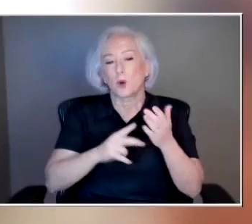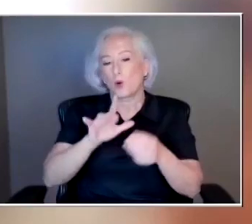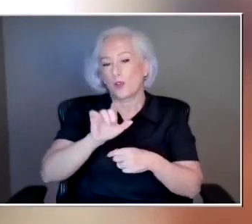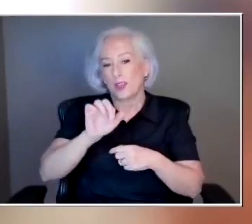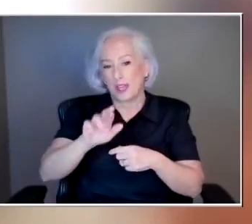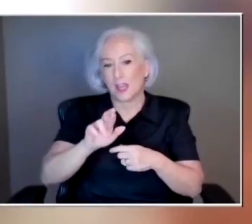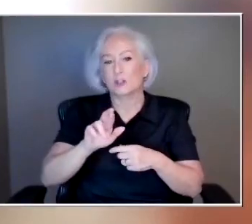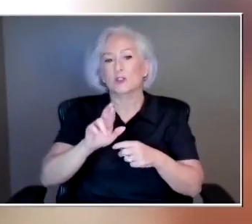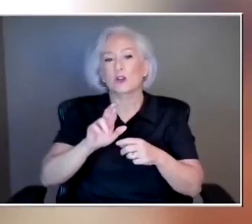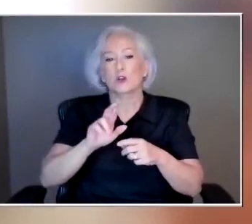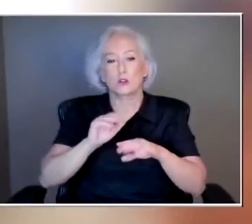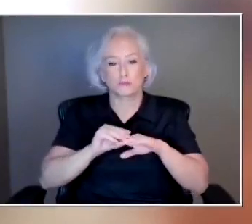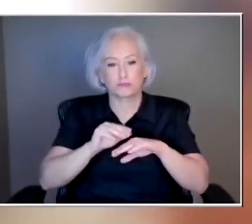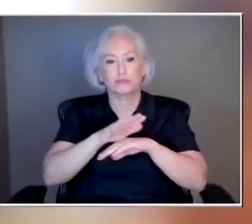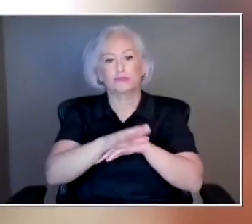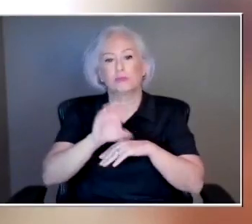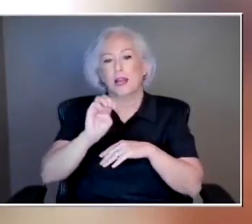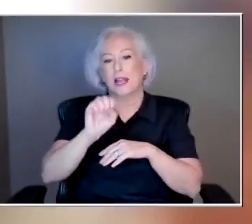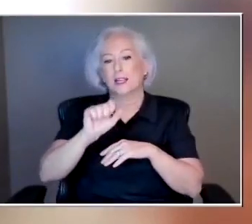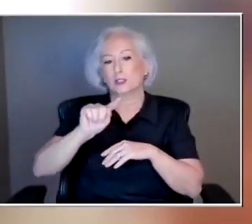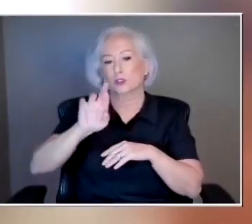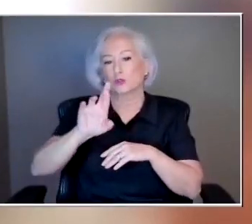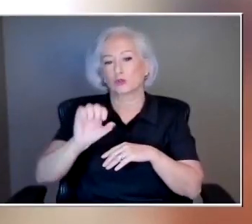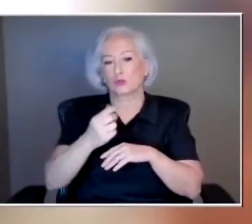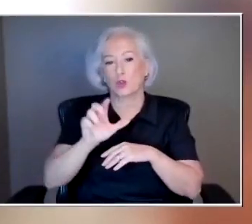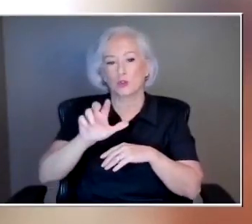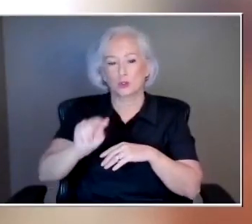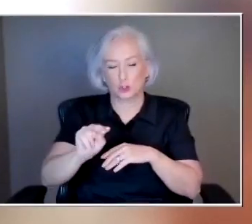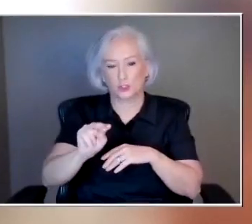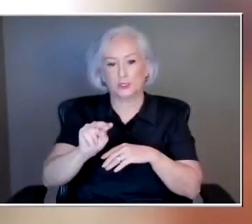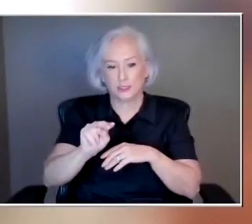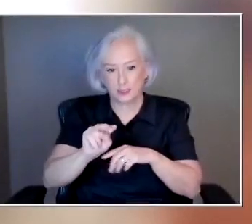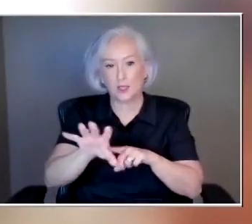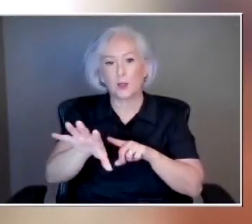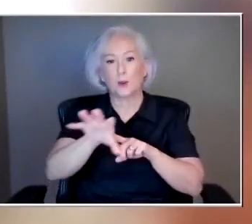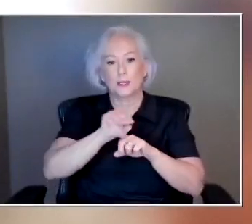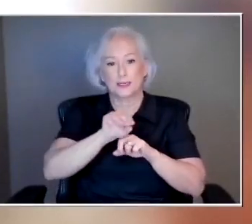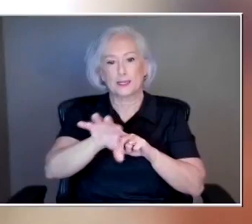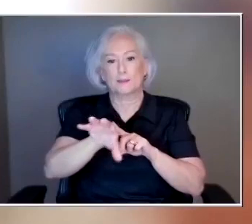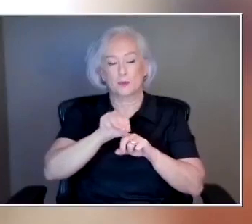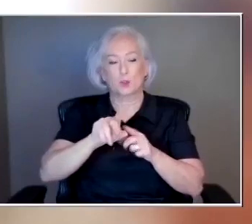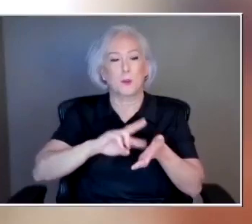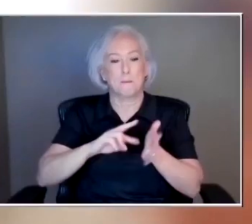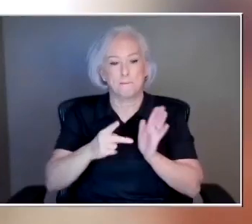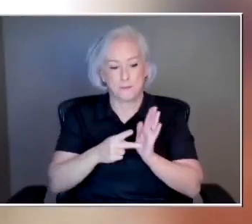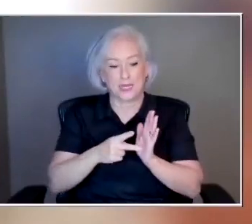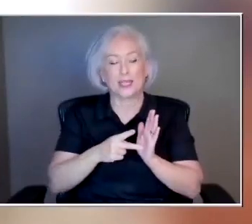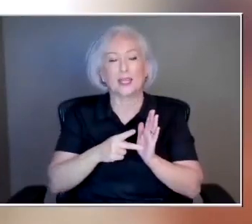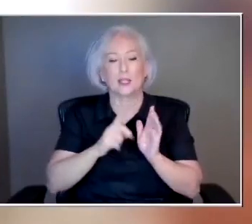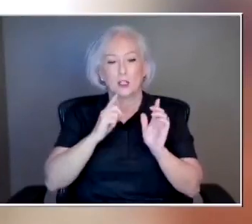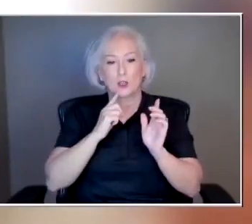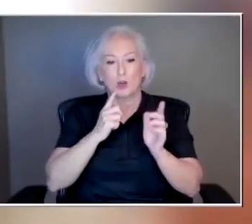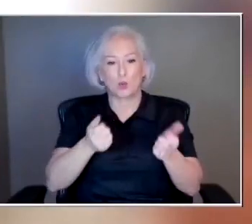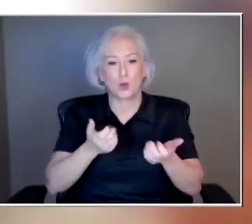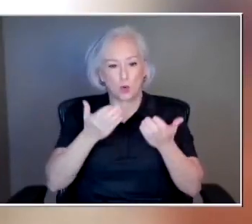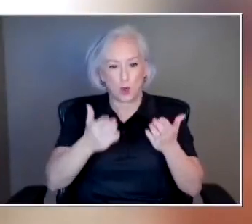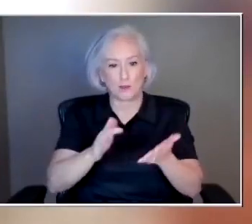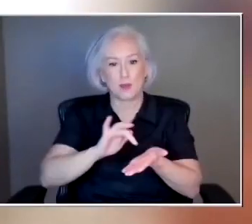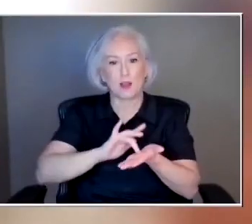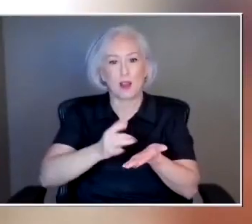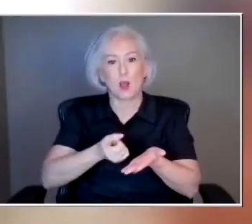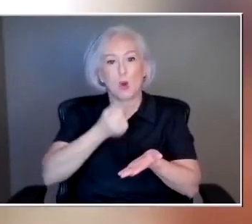express estrogen receptor, which is typically for which we typically recommend oral anti-estrogen therapy that